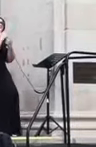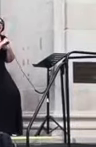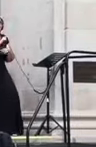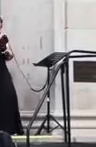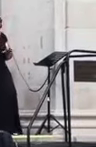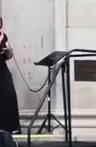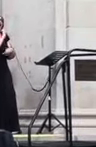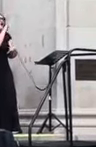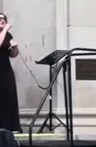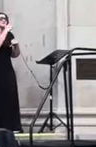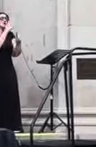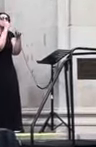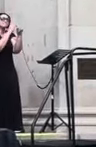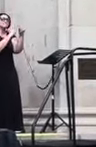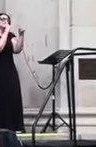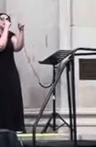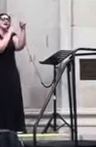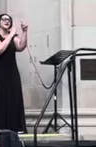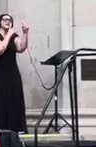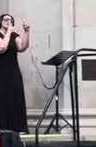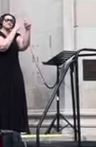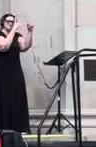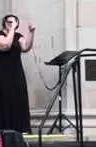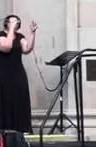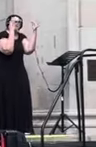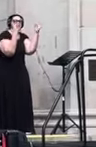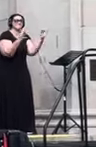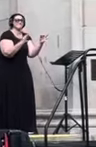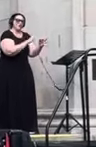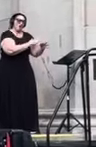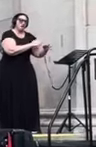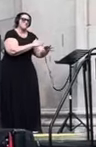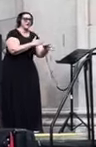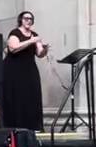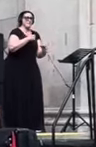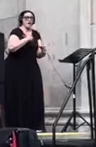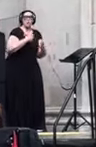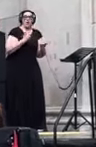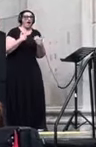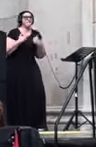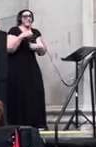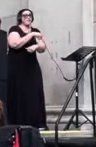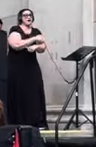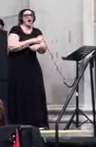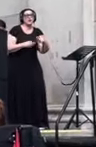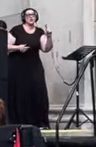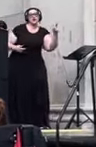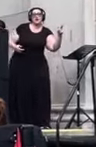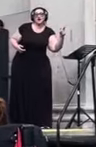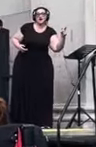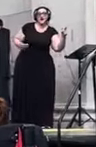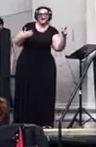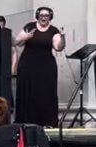setting an intention, I'm taking back my power. I've got the power.